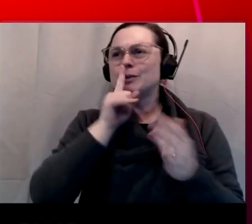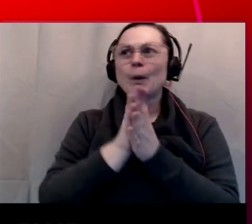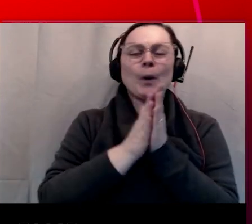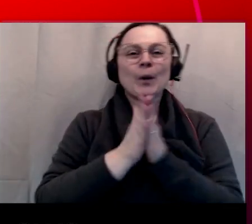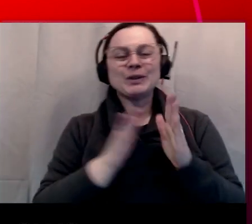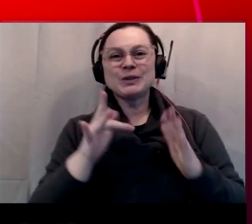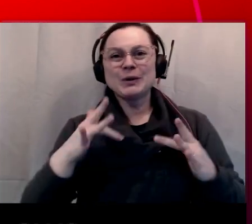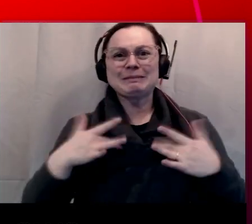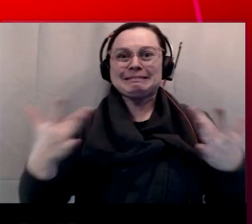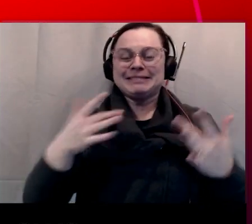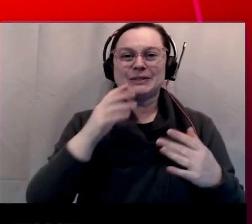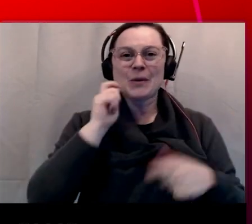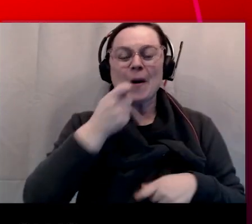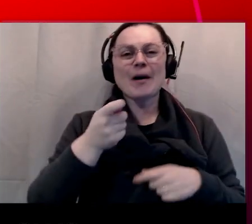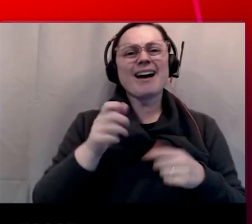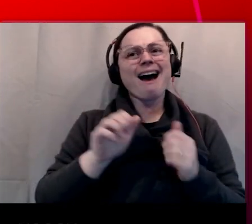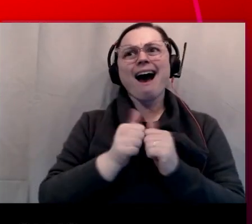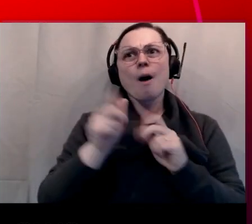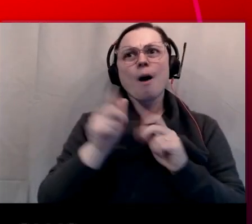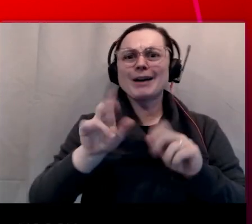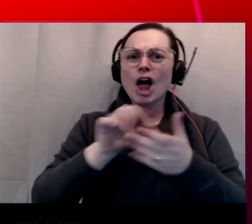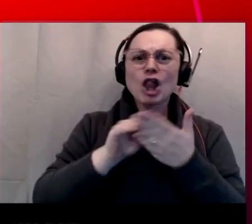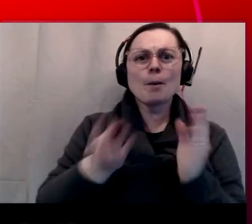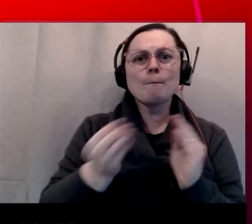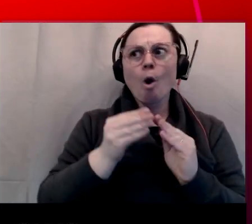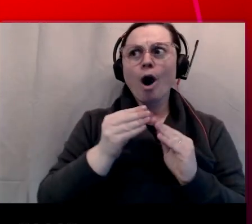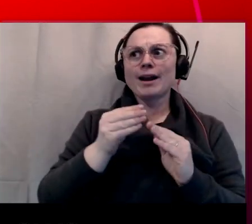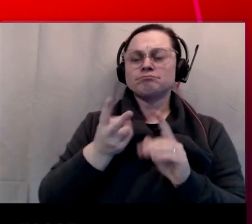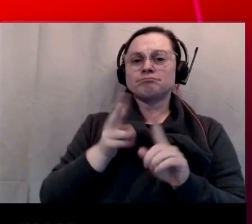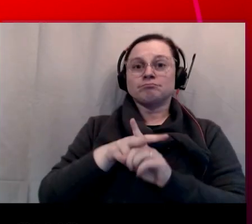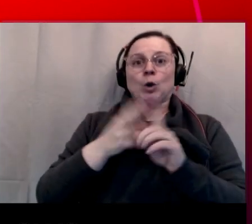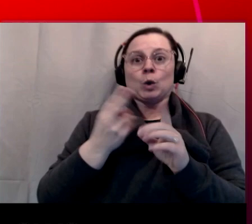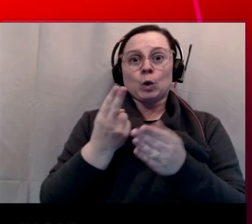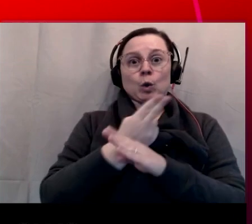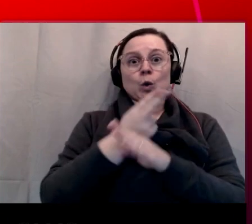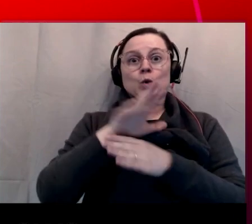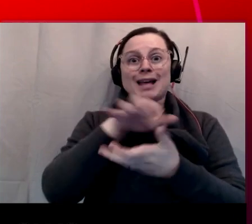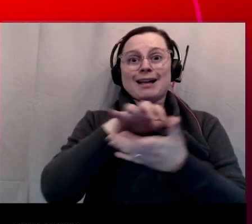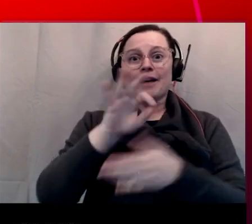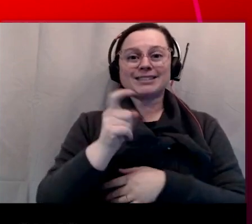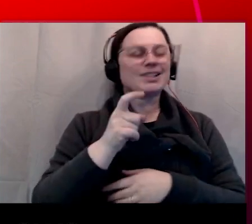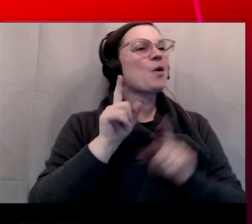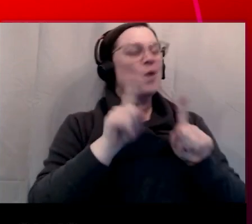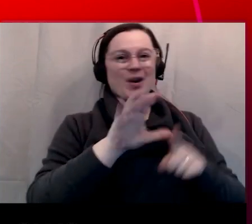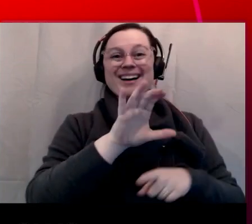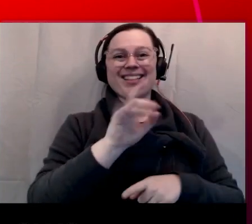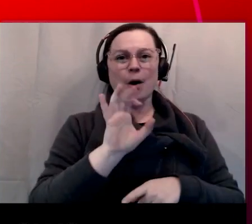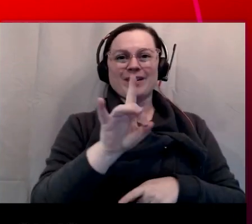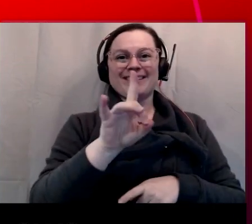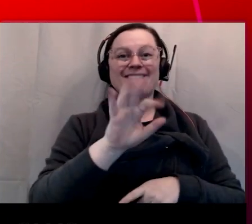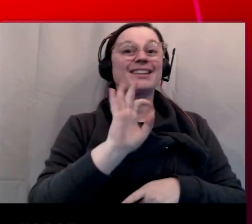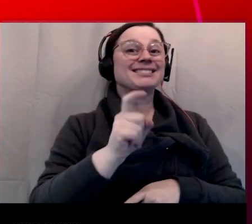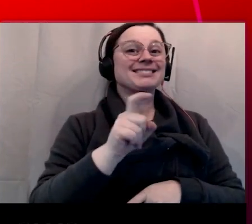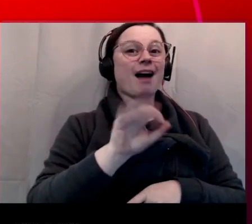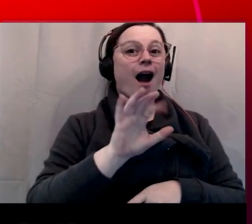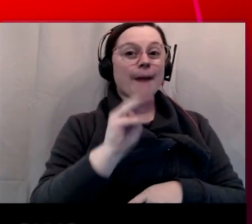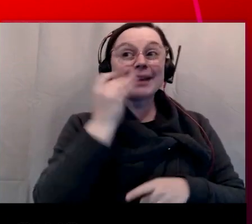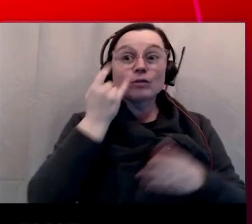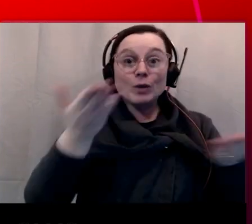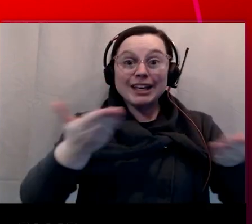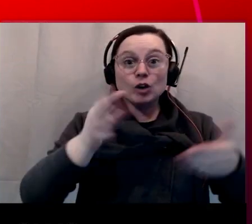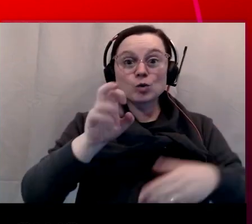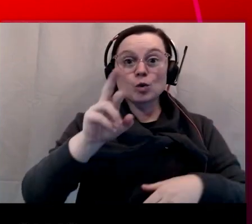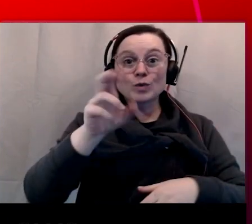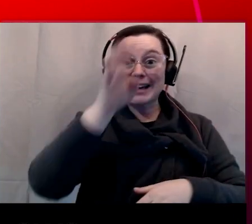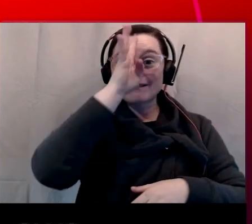people learn more and be able to just start using CloudFix? So check us out at cloudfix.com. And if you are here at the show,